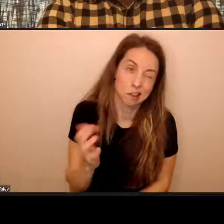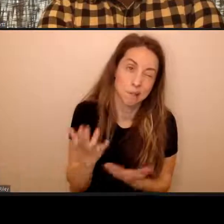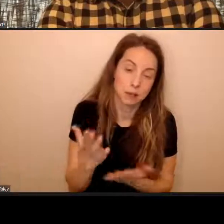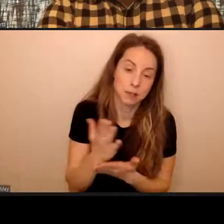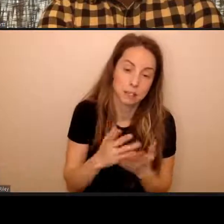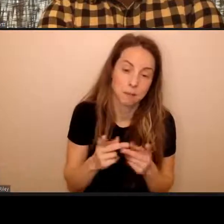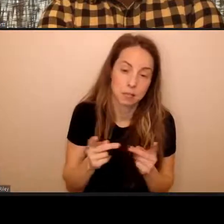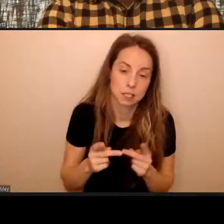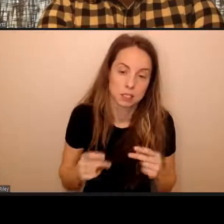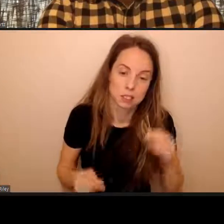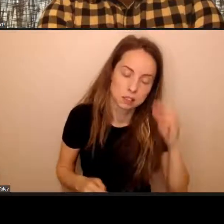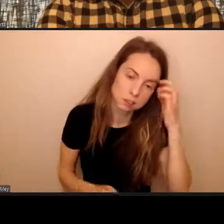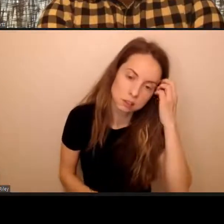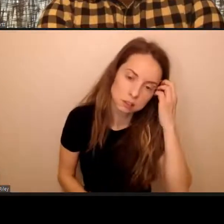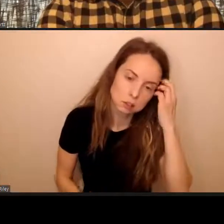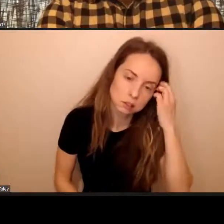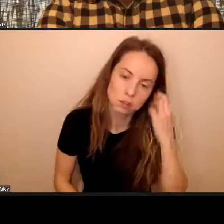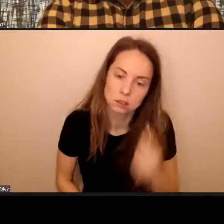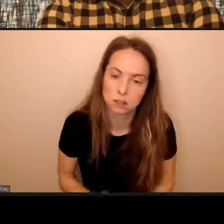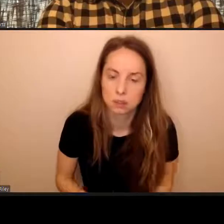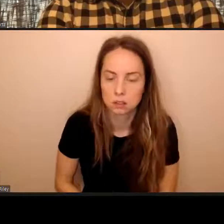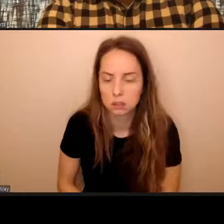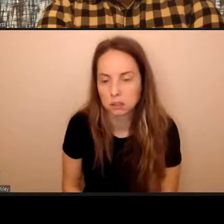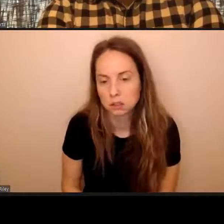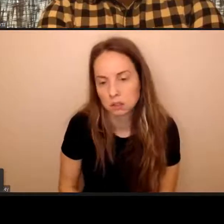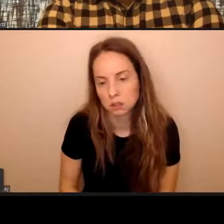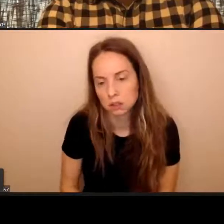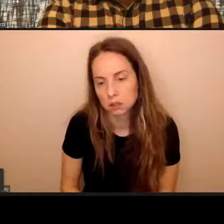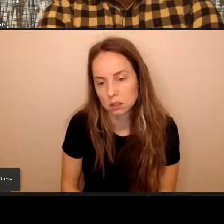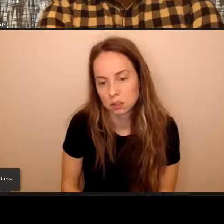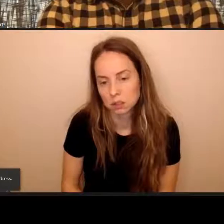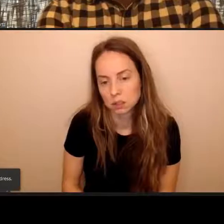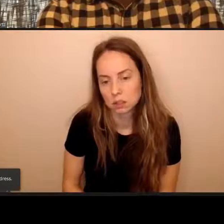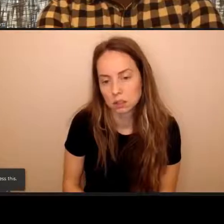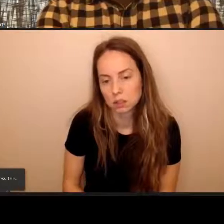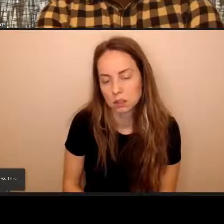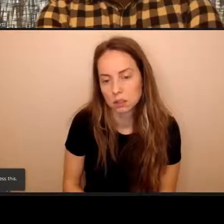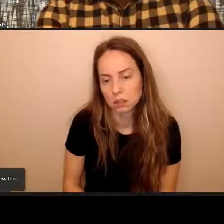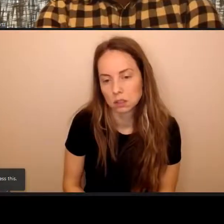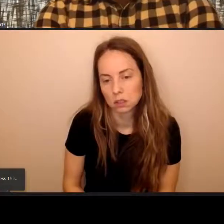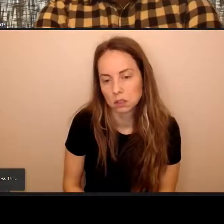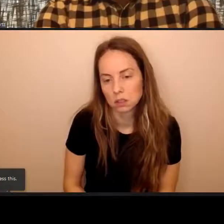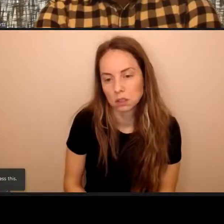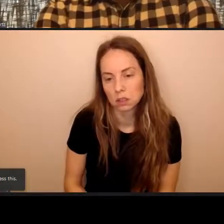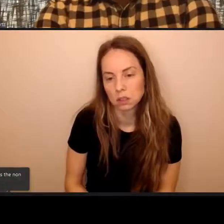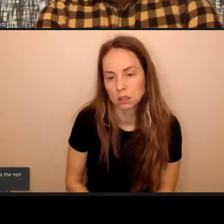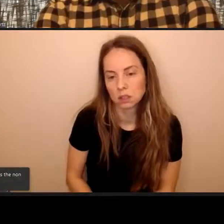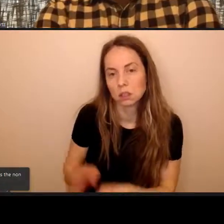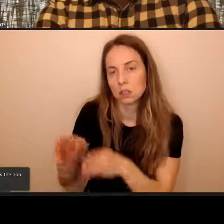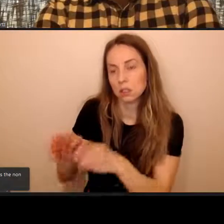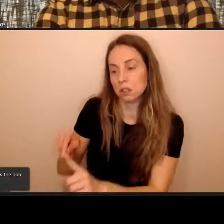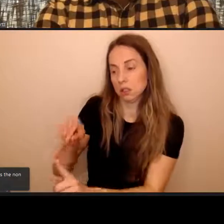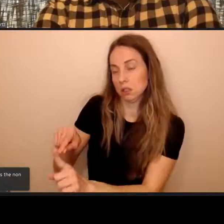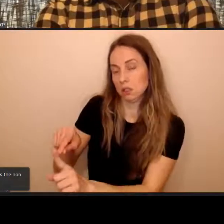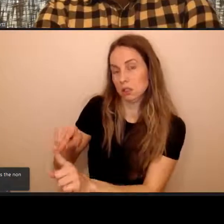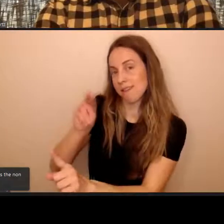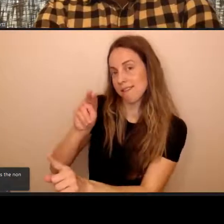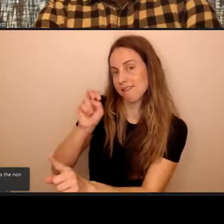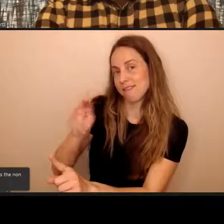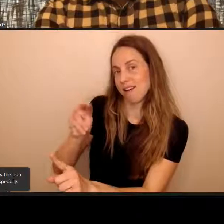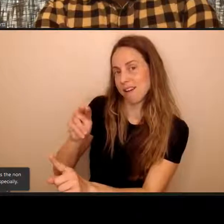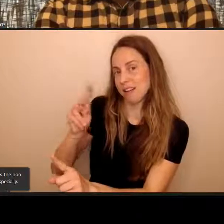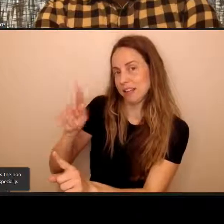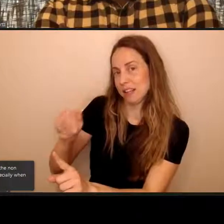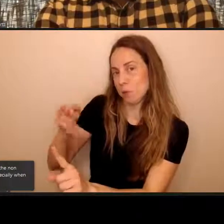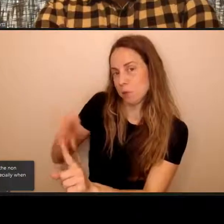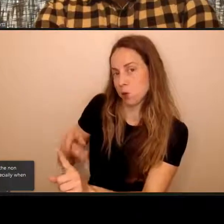places, is the person would address the non-disabled person who is with me especially